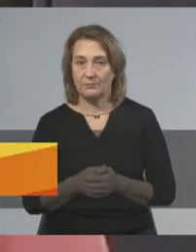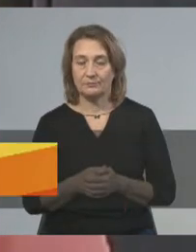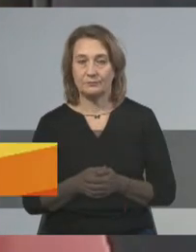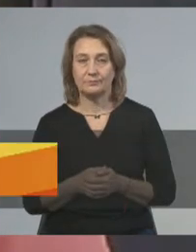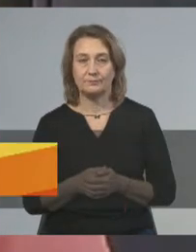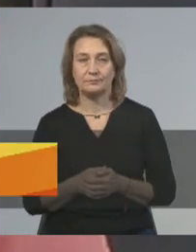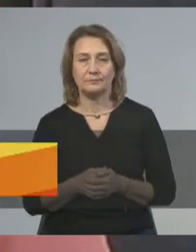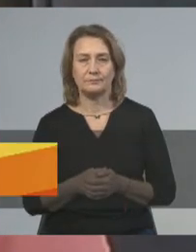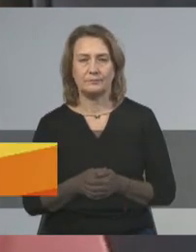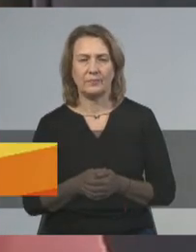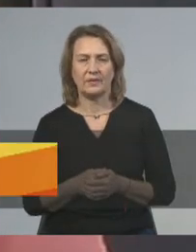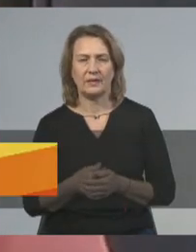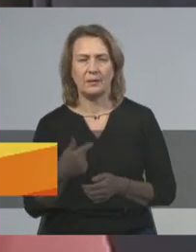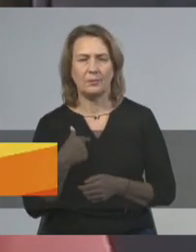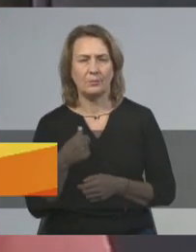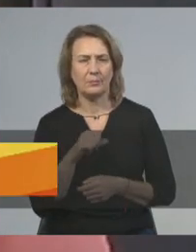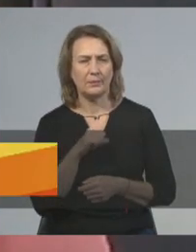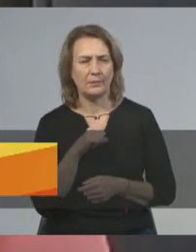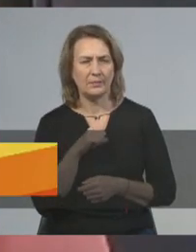i'd like to say